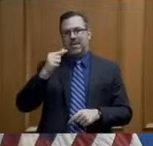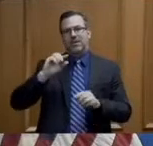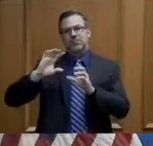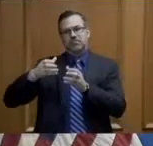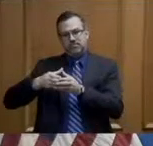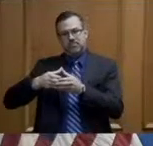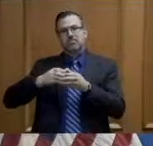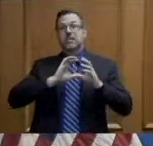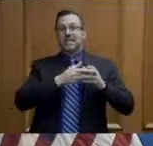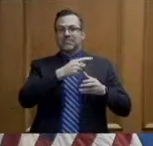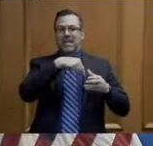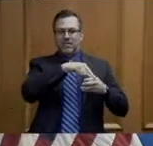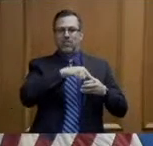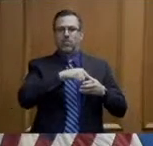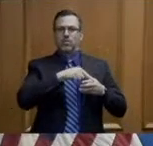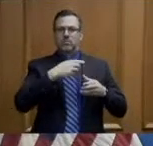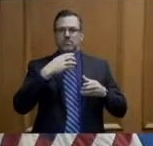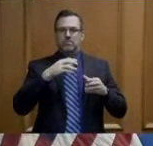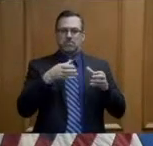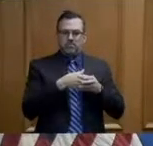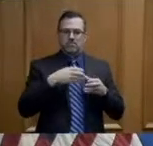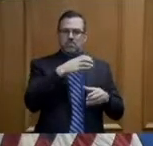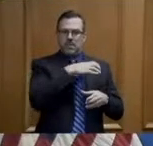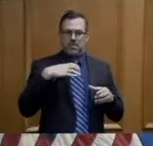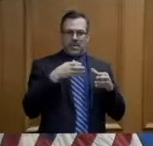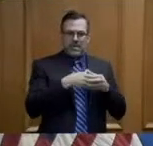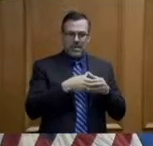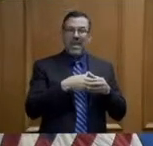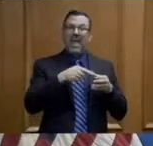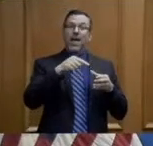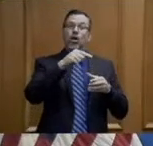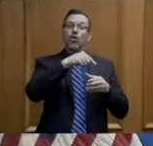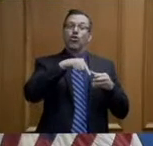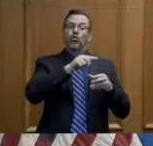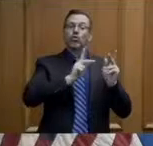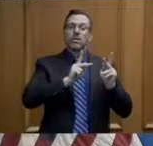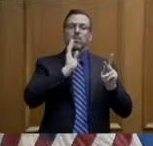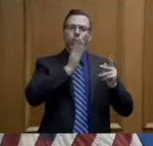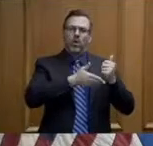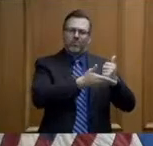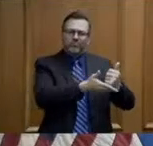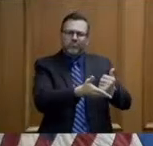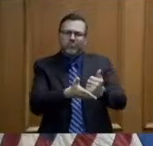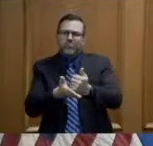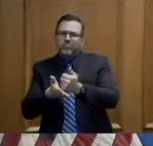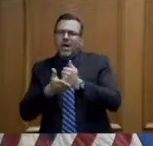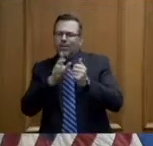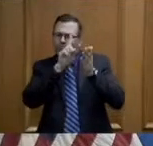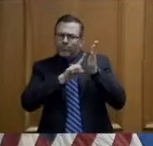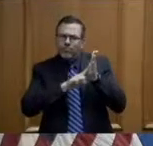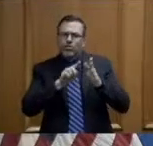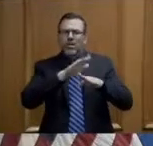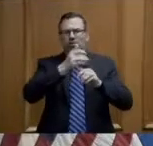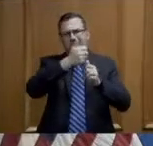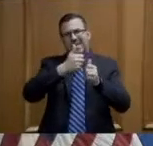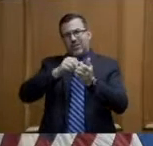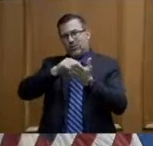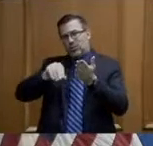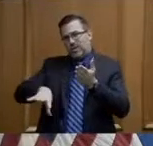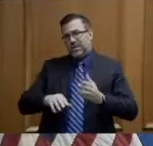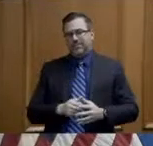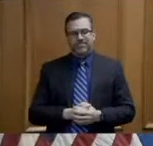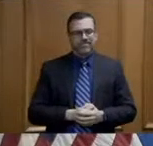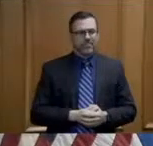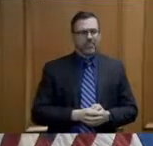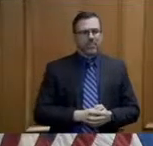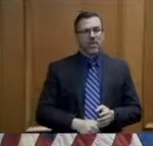of our students. It needs to be in place to help our communities come together and check on our kids. In recent